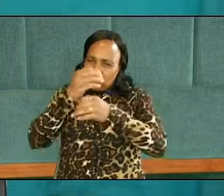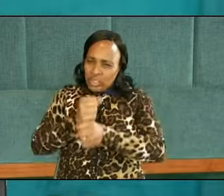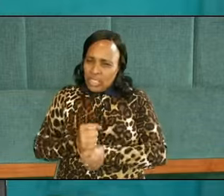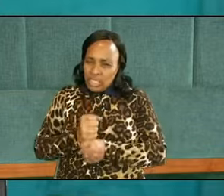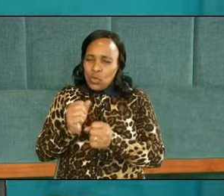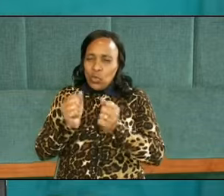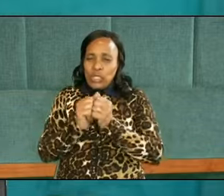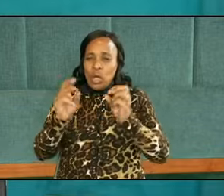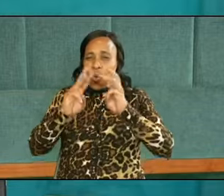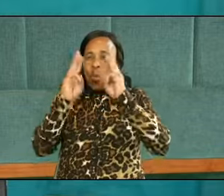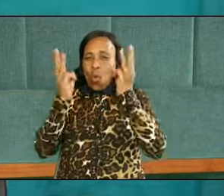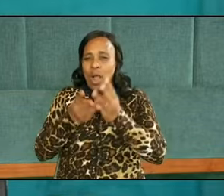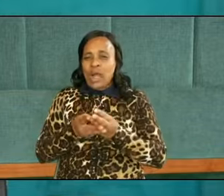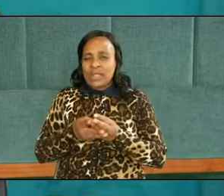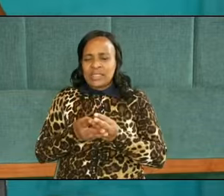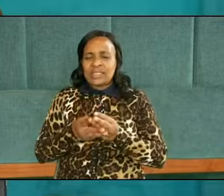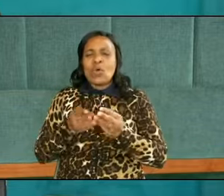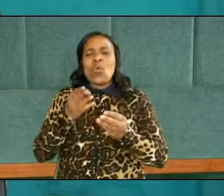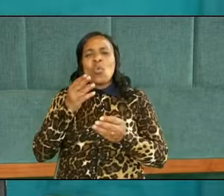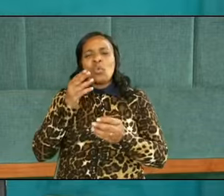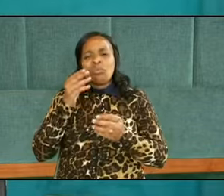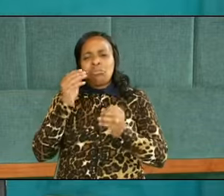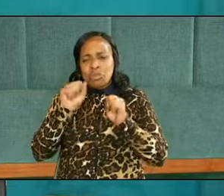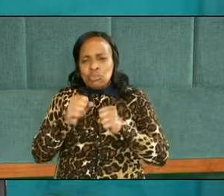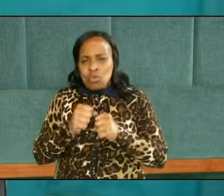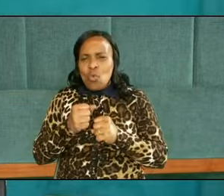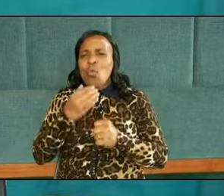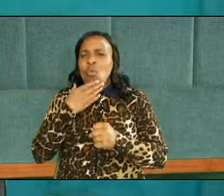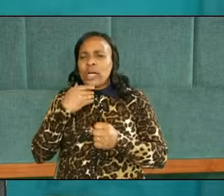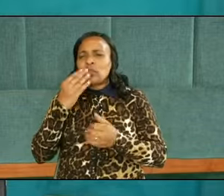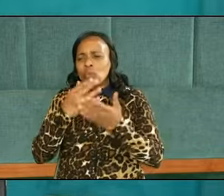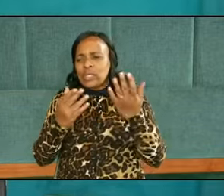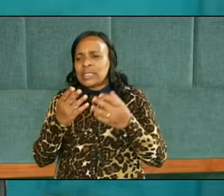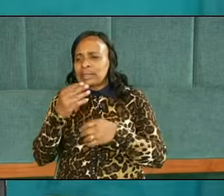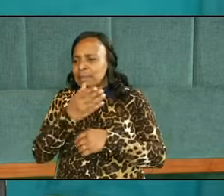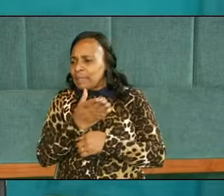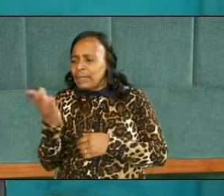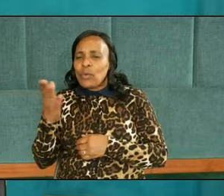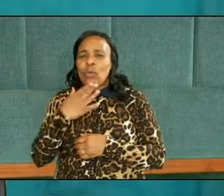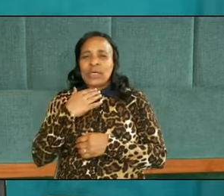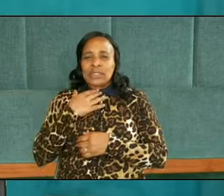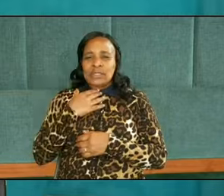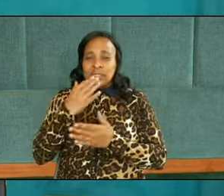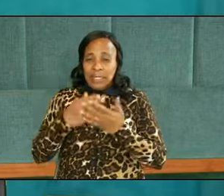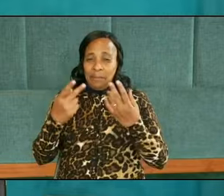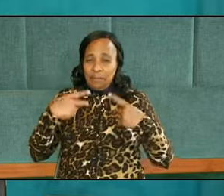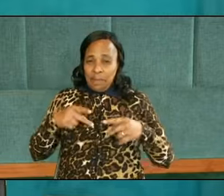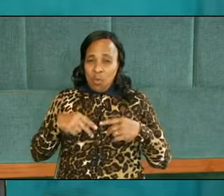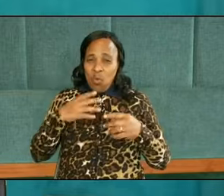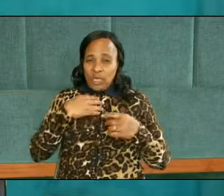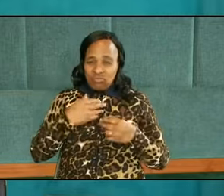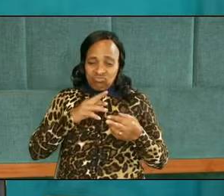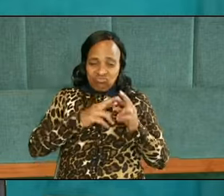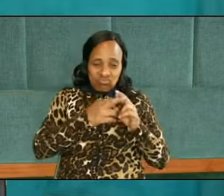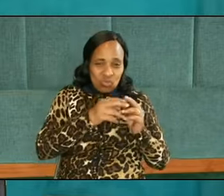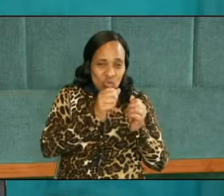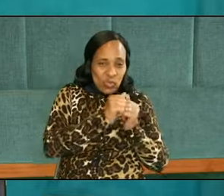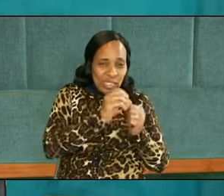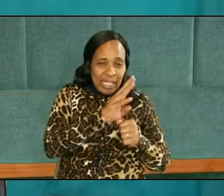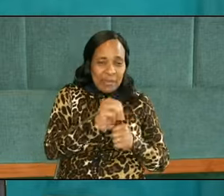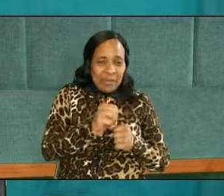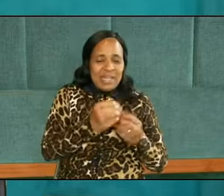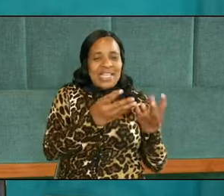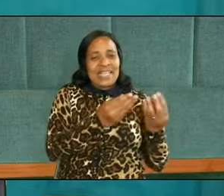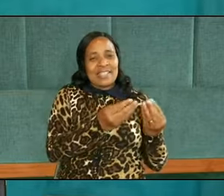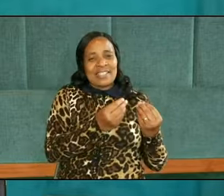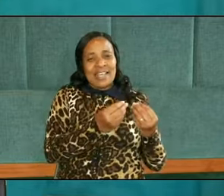the world too much, you begin to want what they want. And some people might think that because I'm relating with them, it's easier for